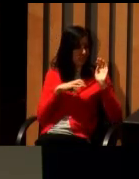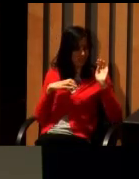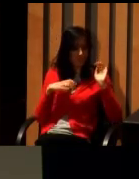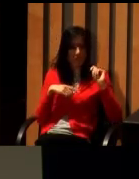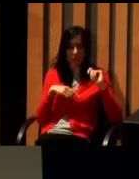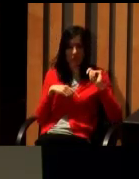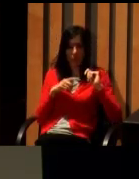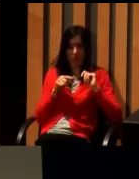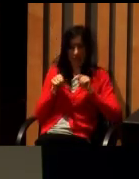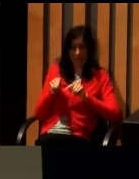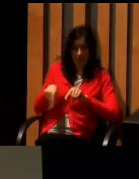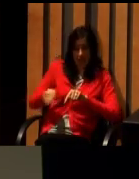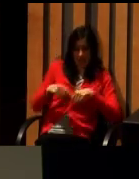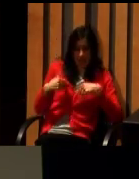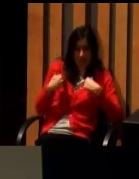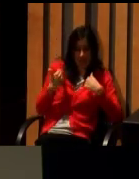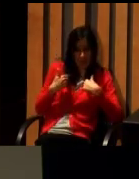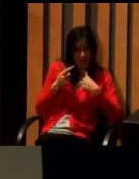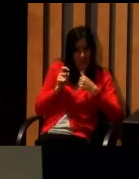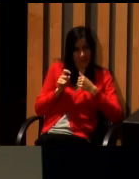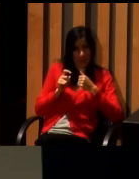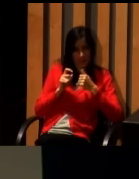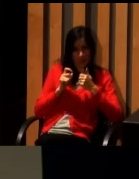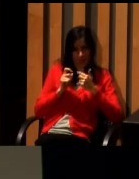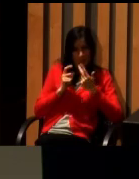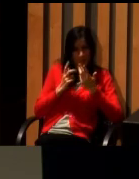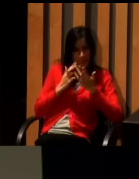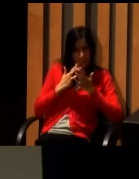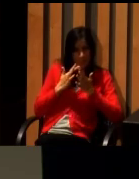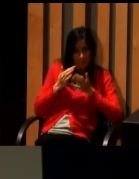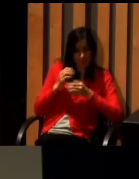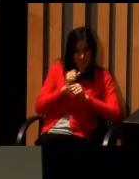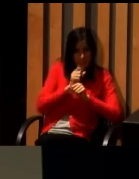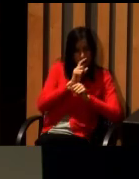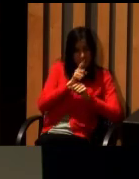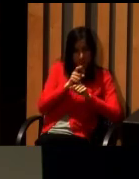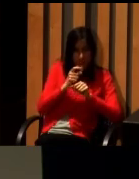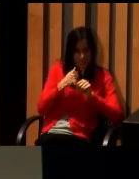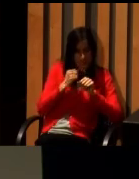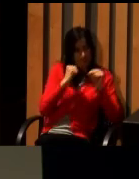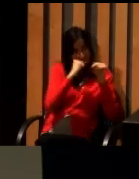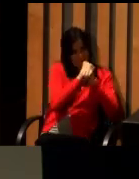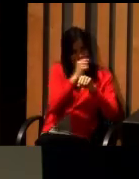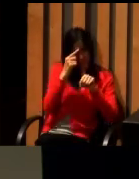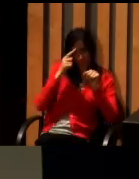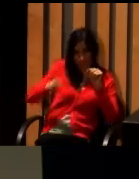got to build that path for them, and they will take it and run with it.